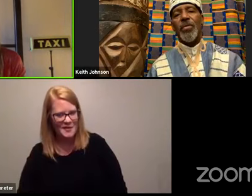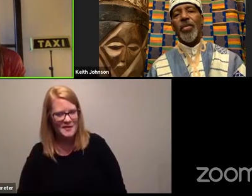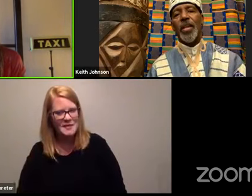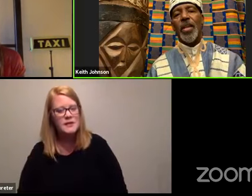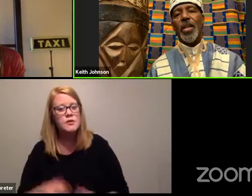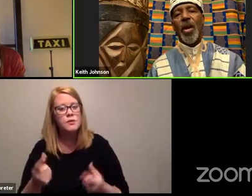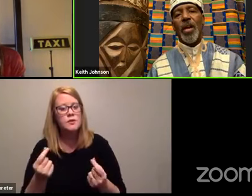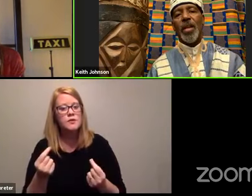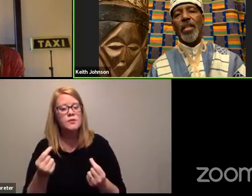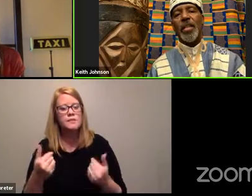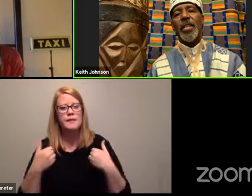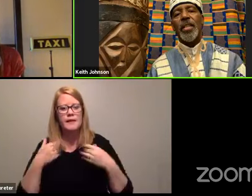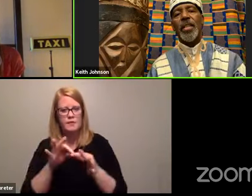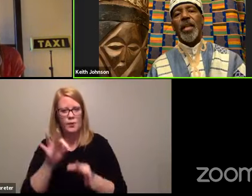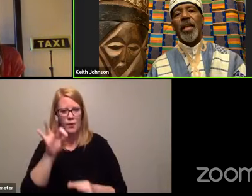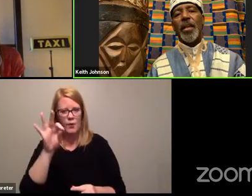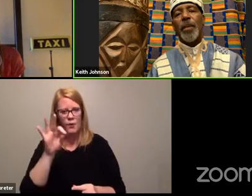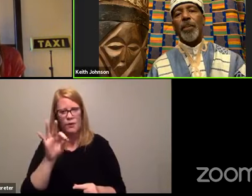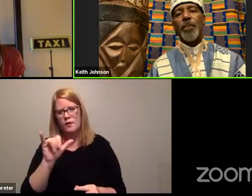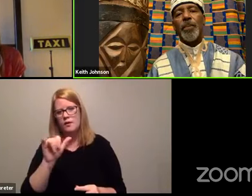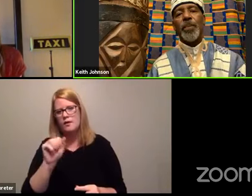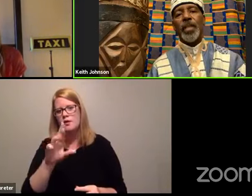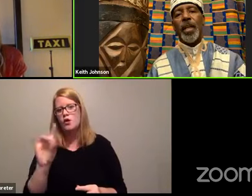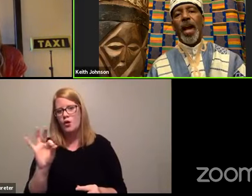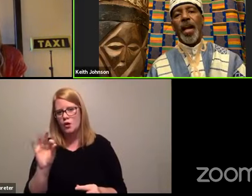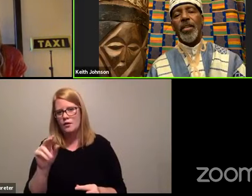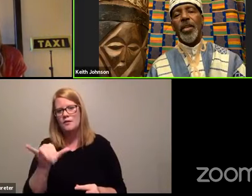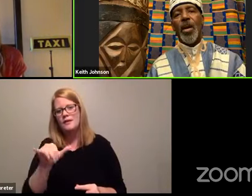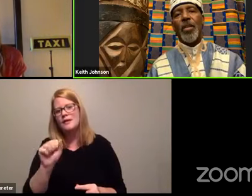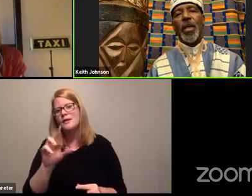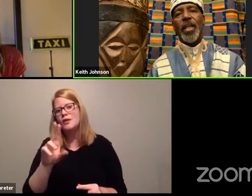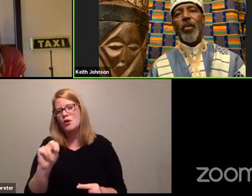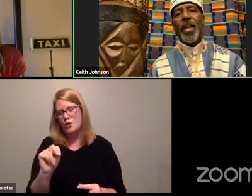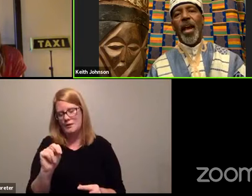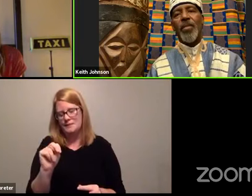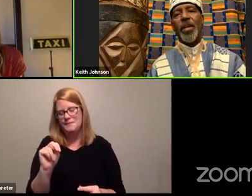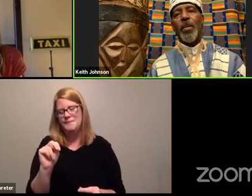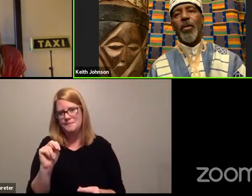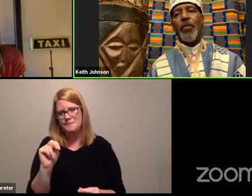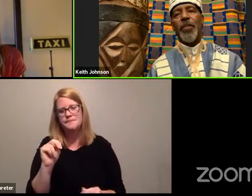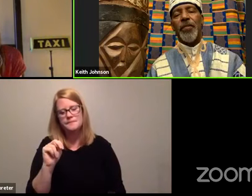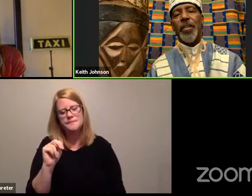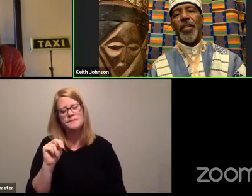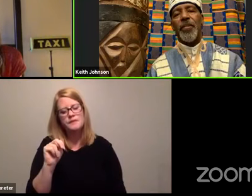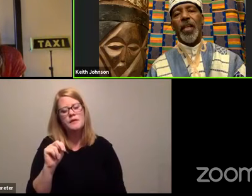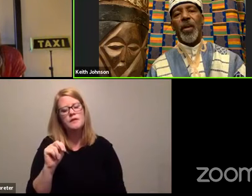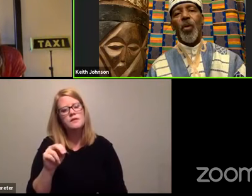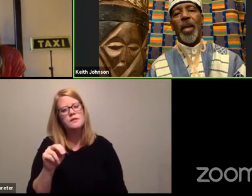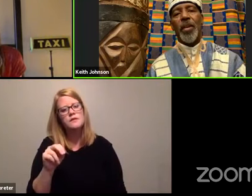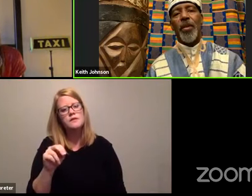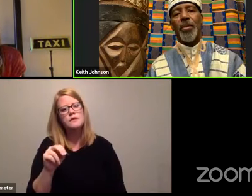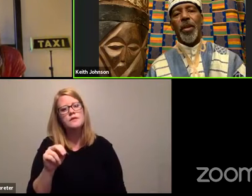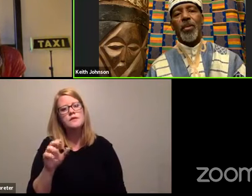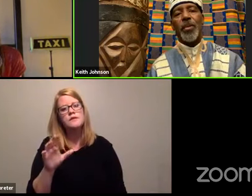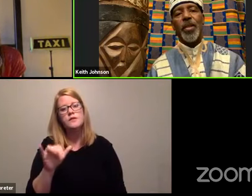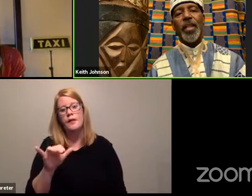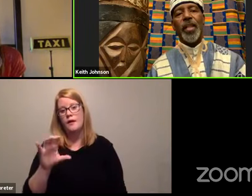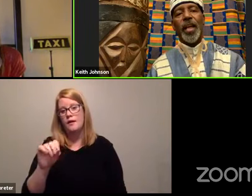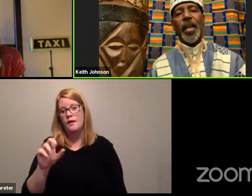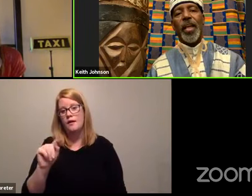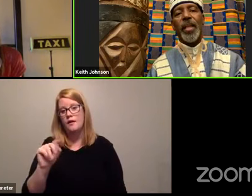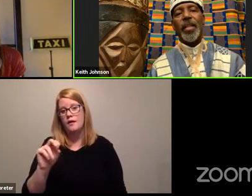strings of the yarn, the cotton yarn, and they would have it about 50 feet away from